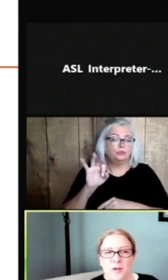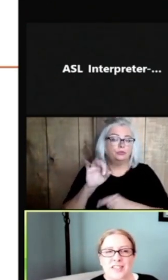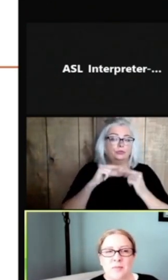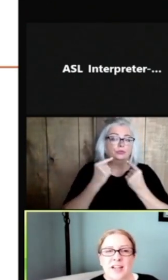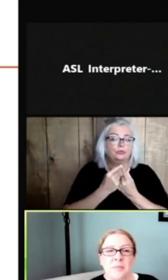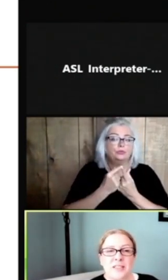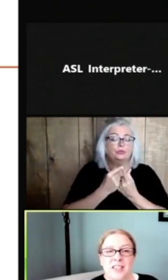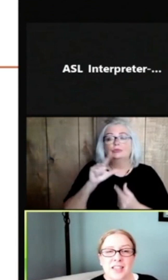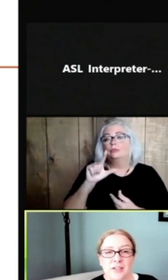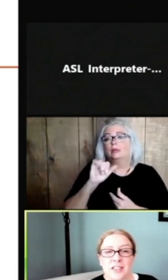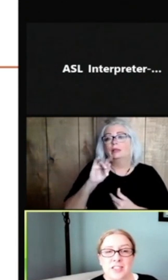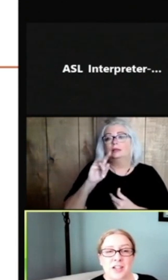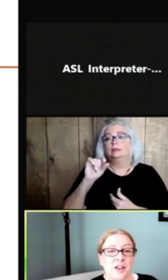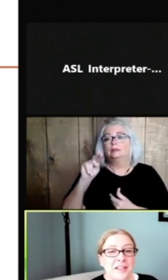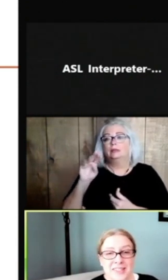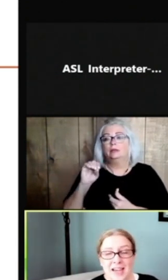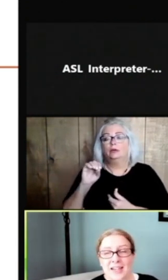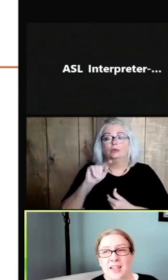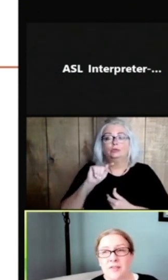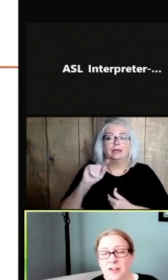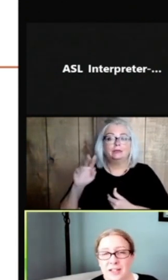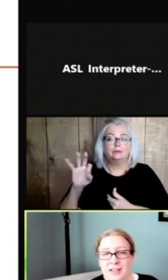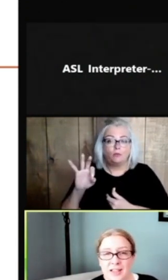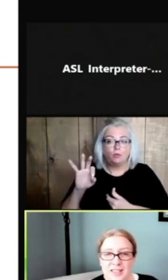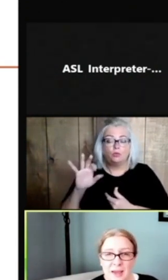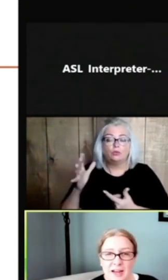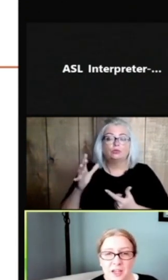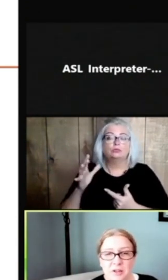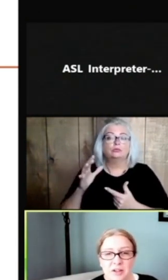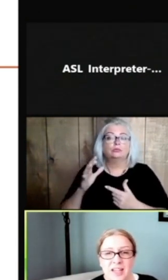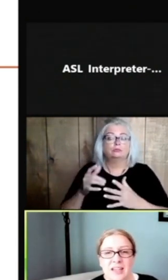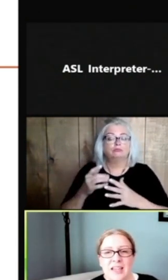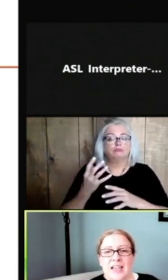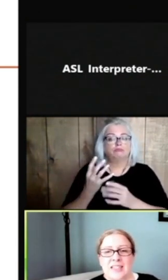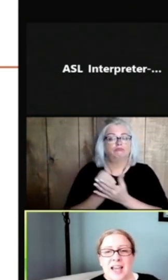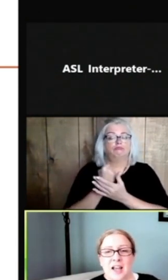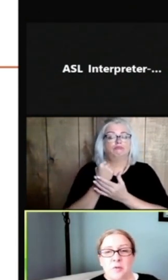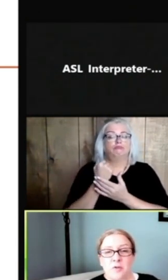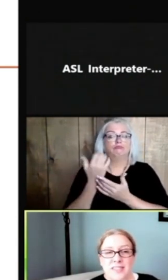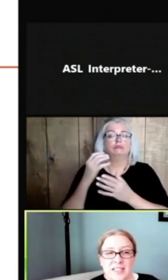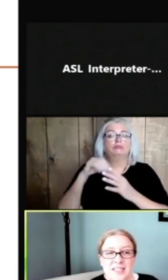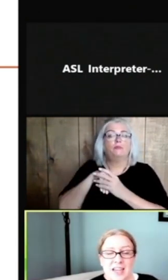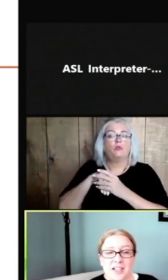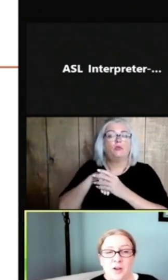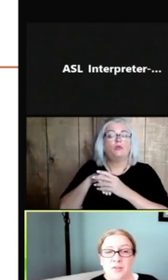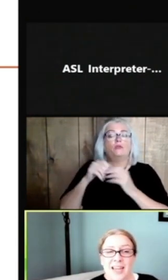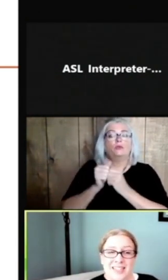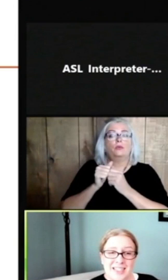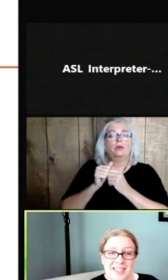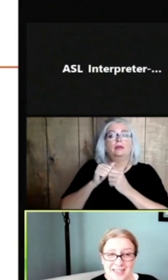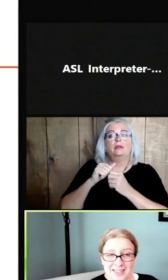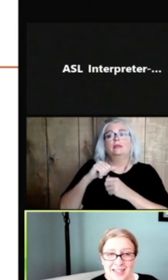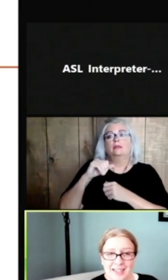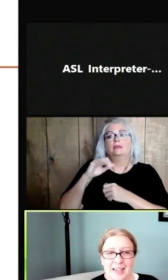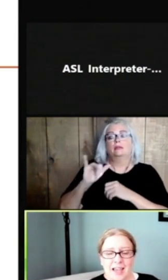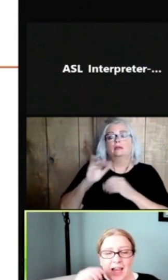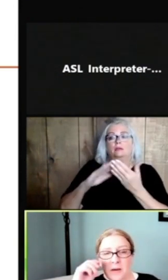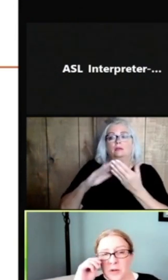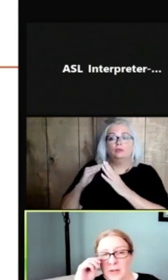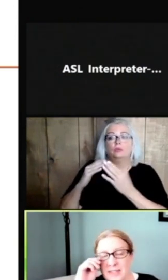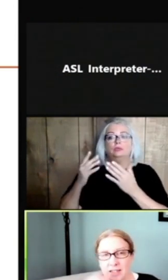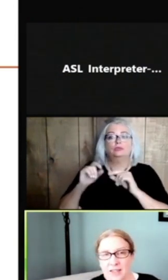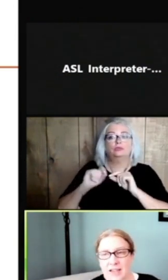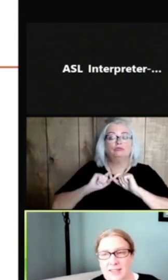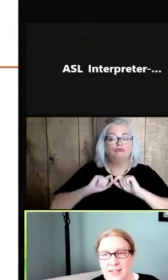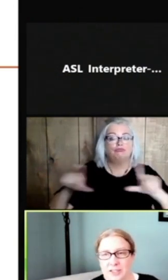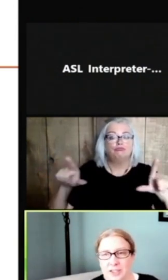Task Force have been able to leverage their longstanding involvement in the Hispanic community to help facilitate COVID-19 testing and